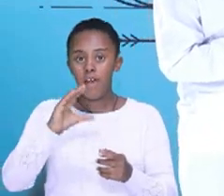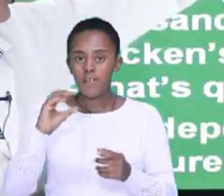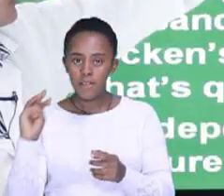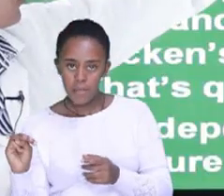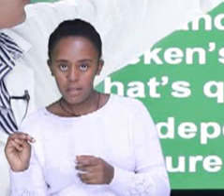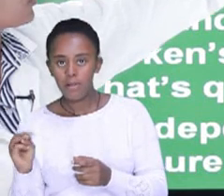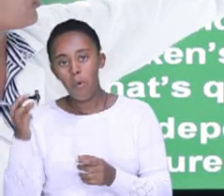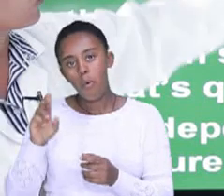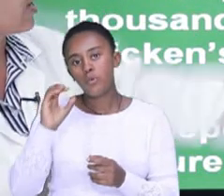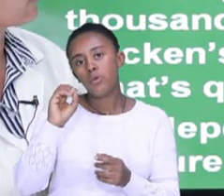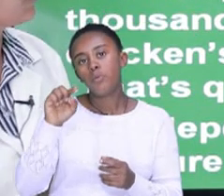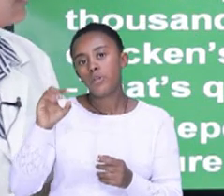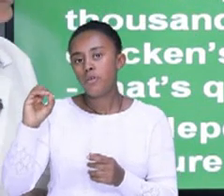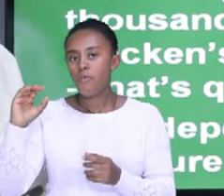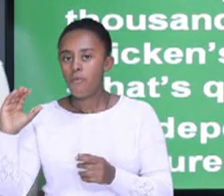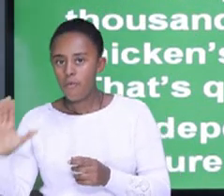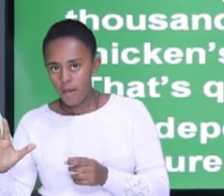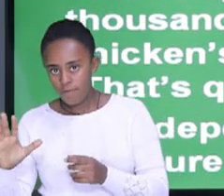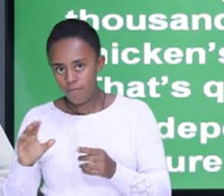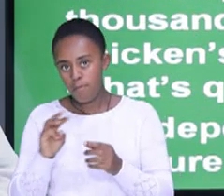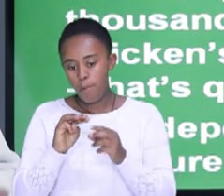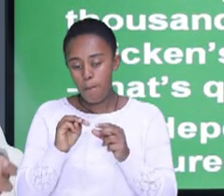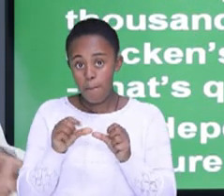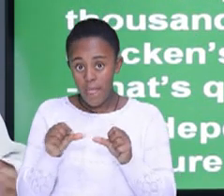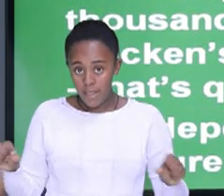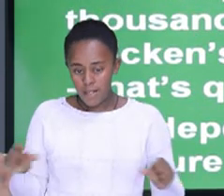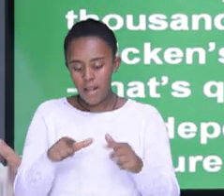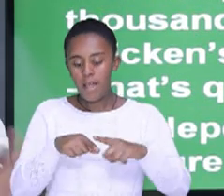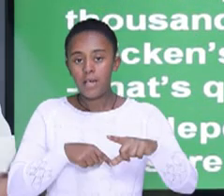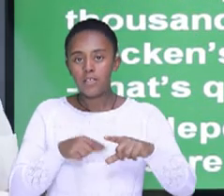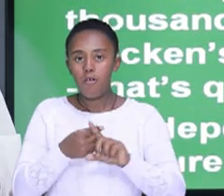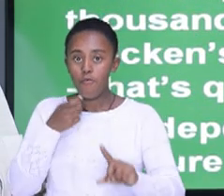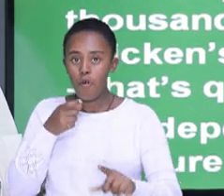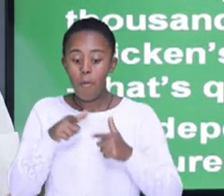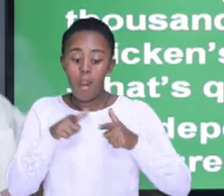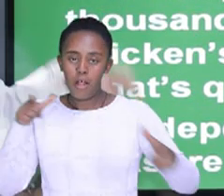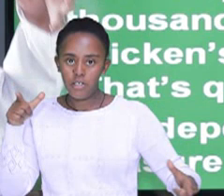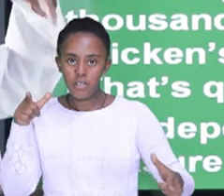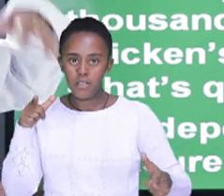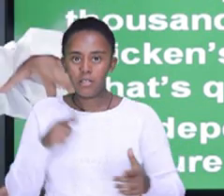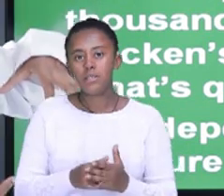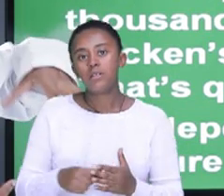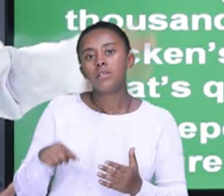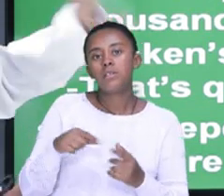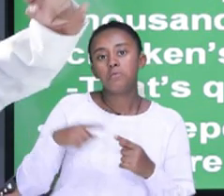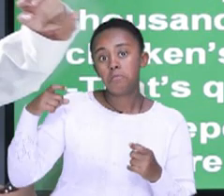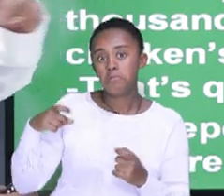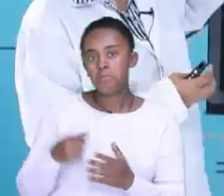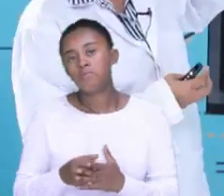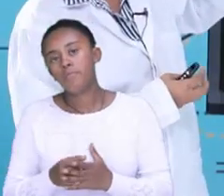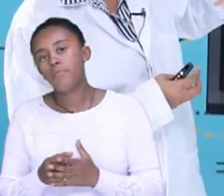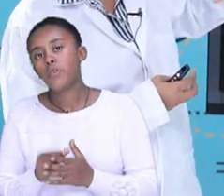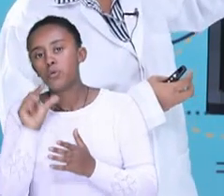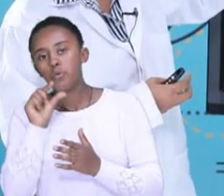or 0.05 meter in length. This is from large cell. And in the contrary, if